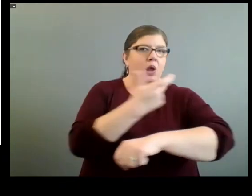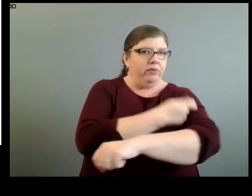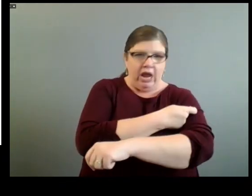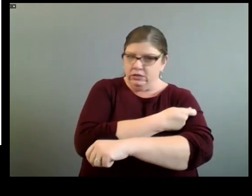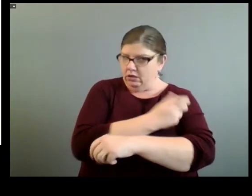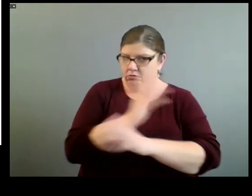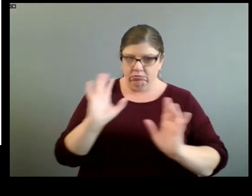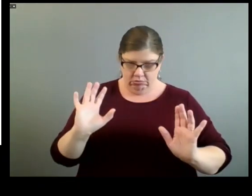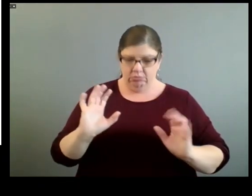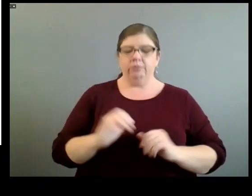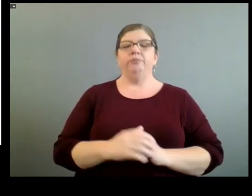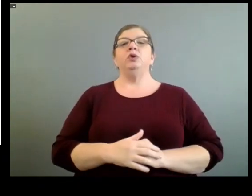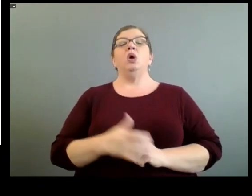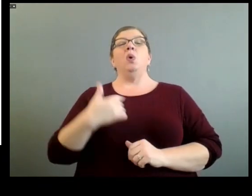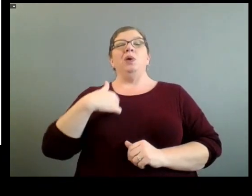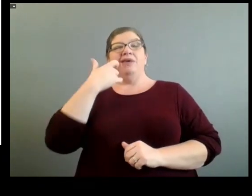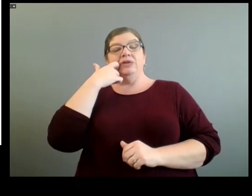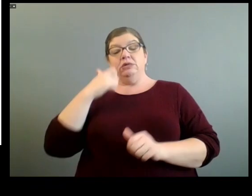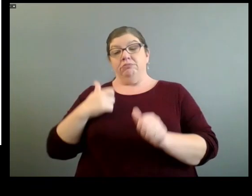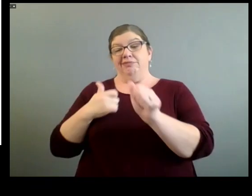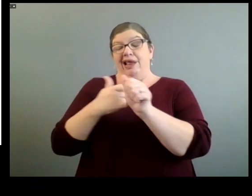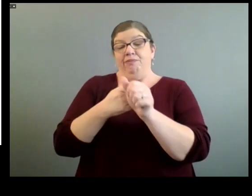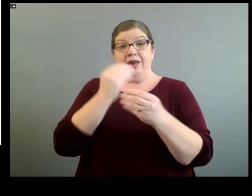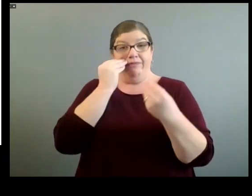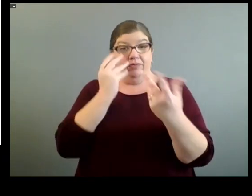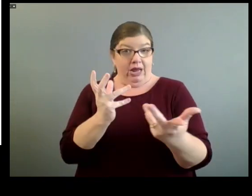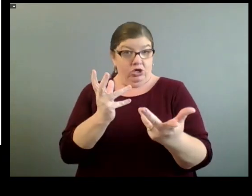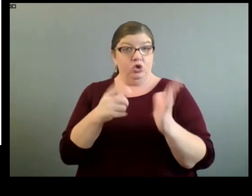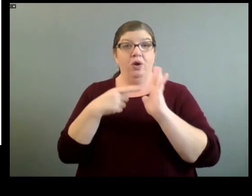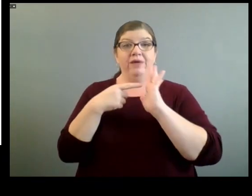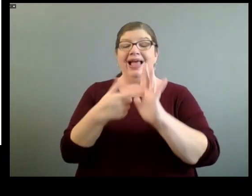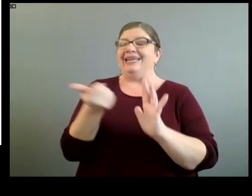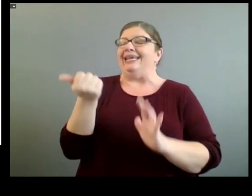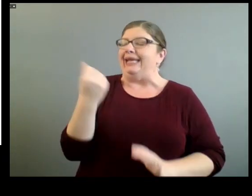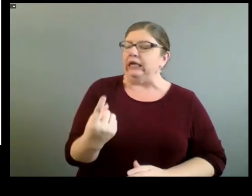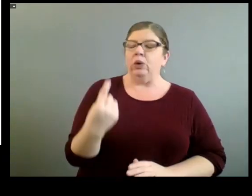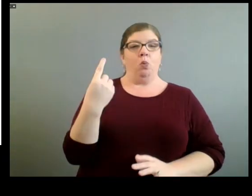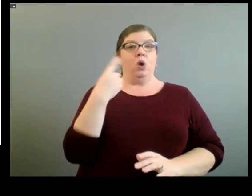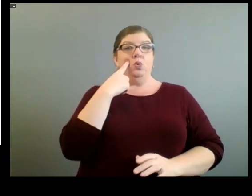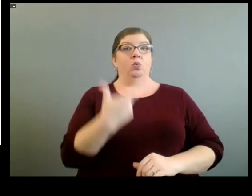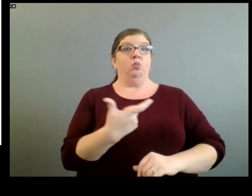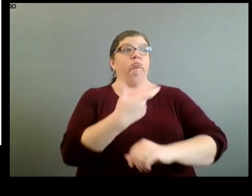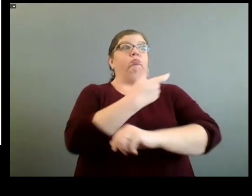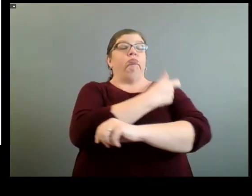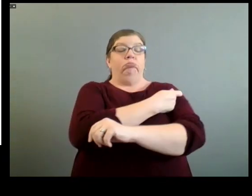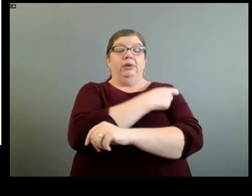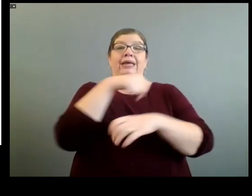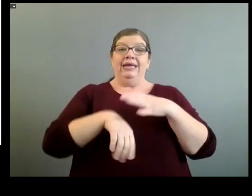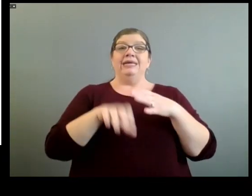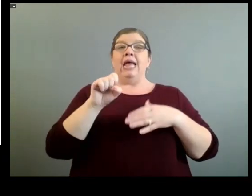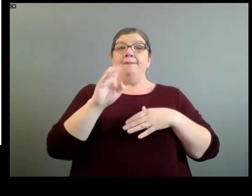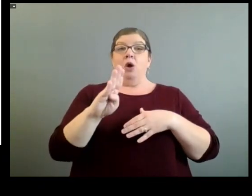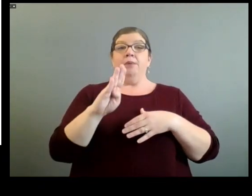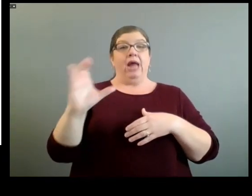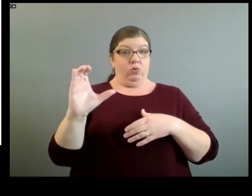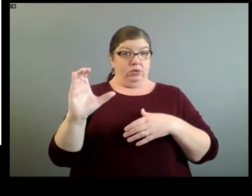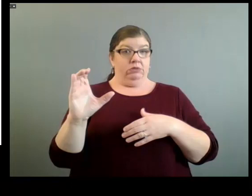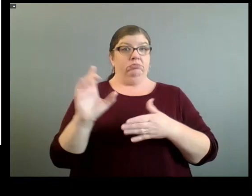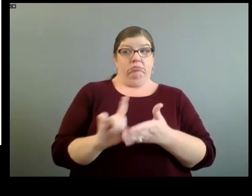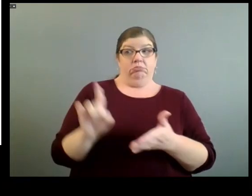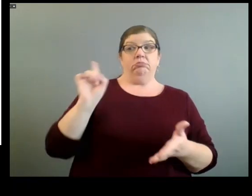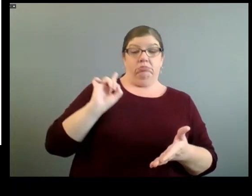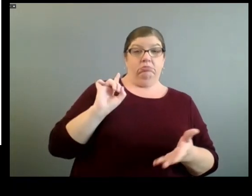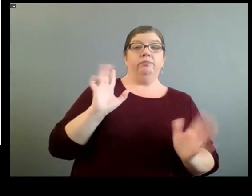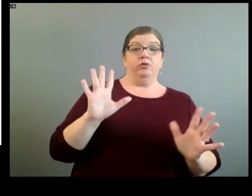we have updated our data to reflect anyone who was vaccinated in Santa Barbara County. So now